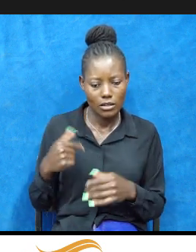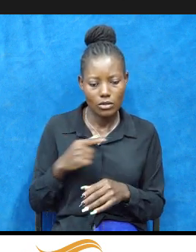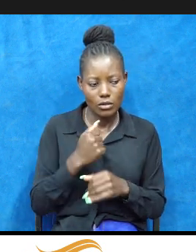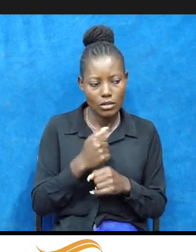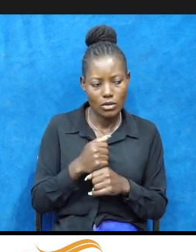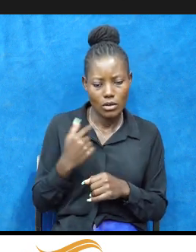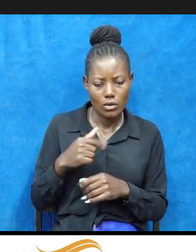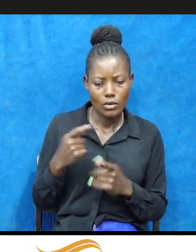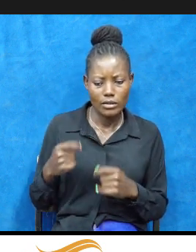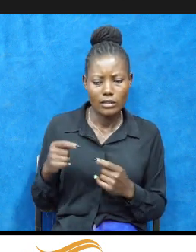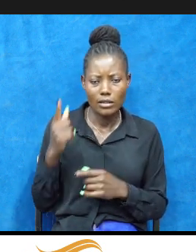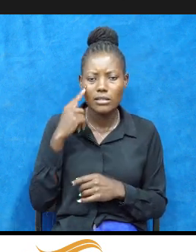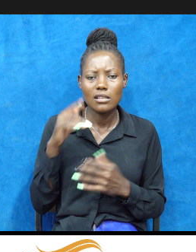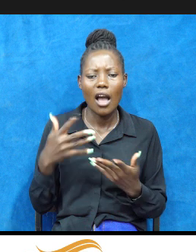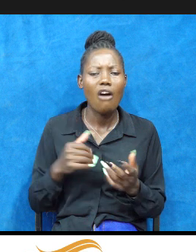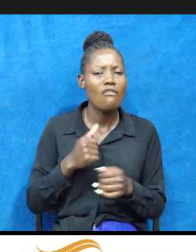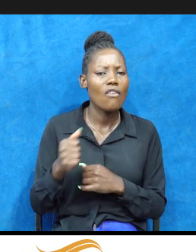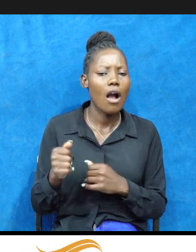see how far they can go.